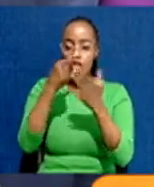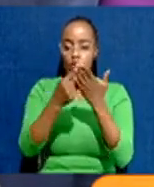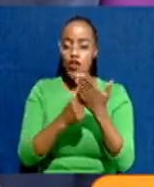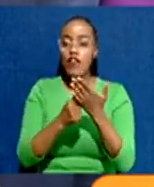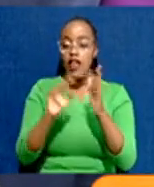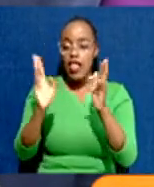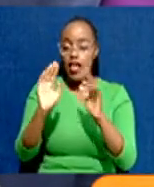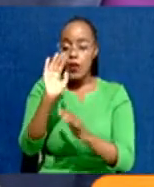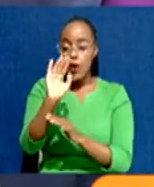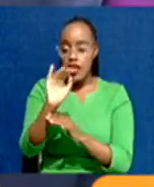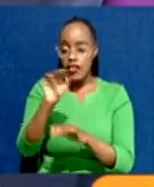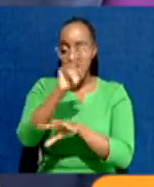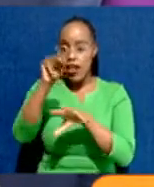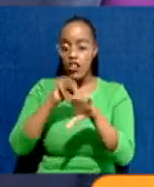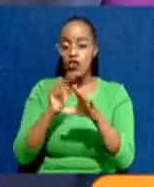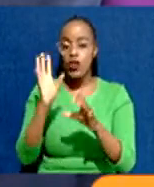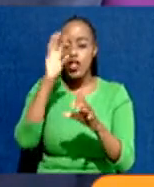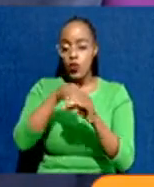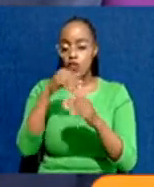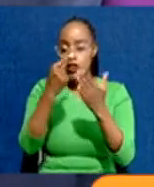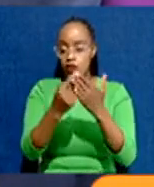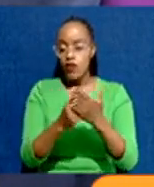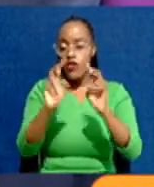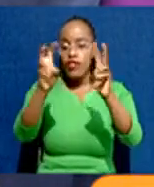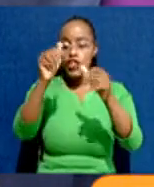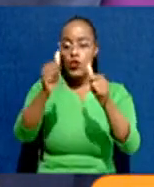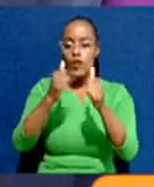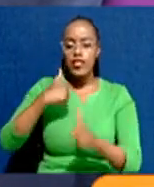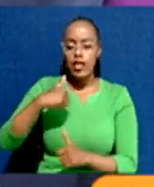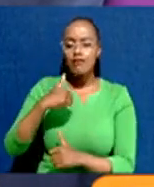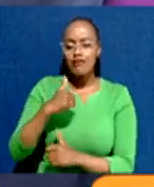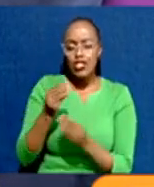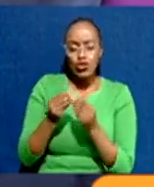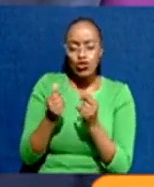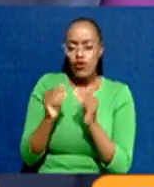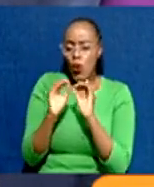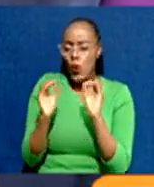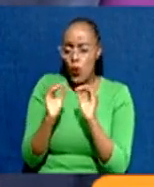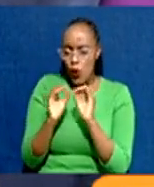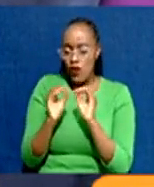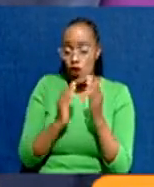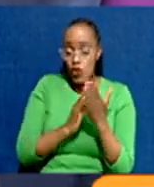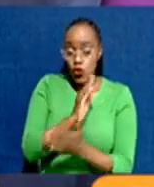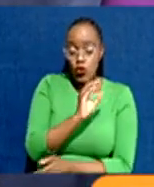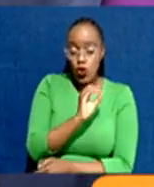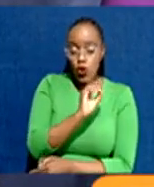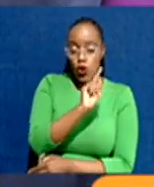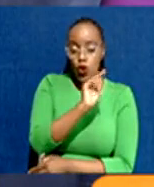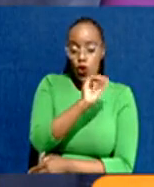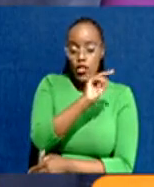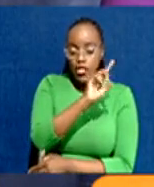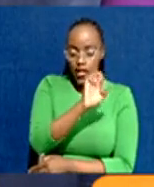to call a national inclusive dialogue on issues that may not be resolved by the Otiende Amolo and